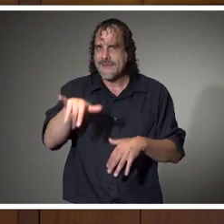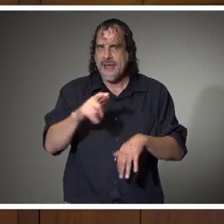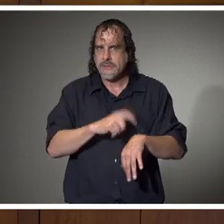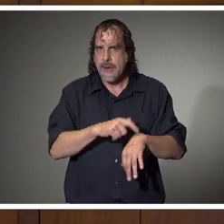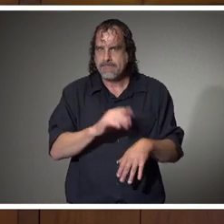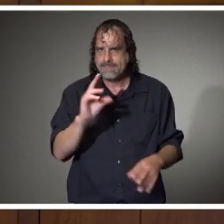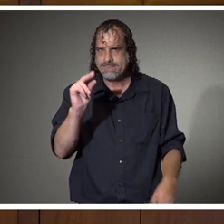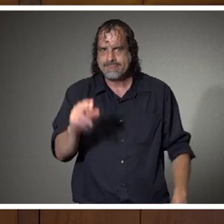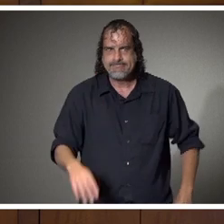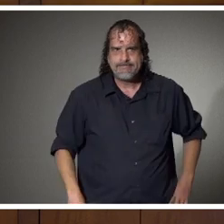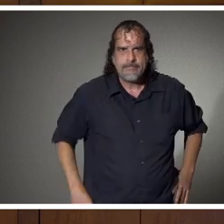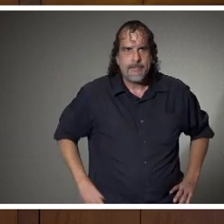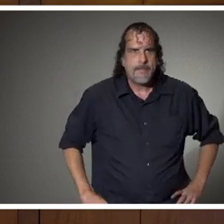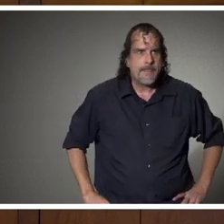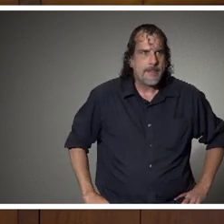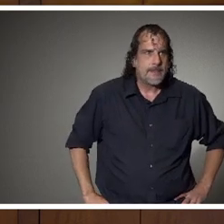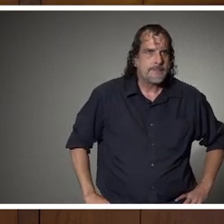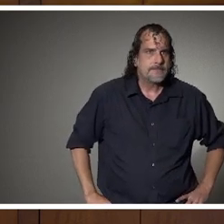Renee?